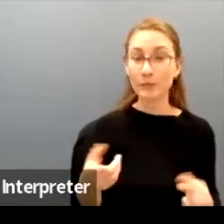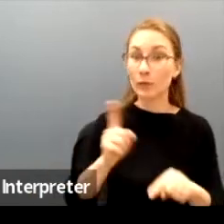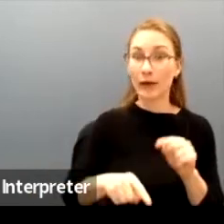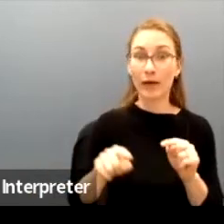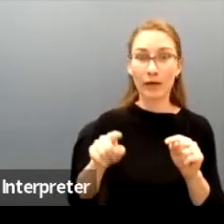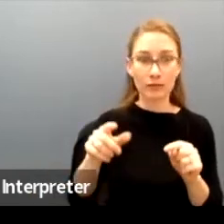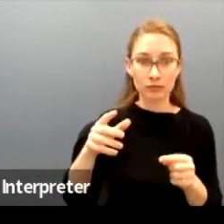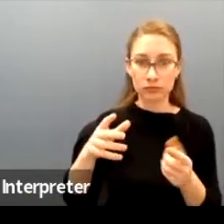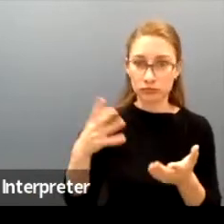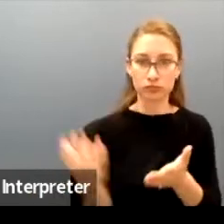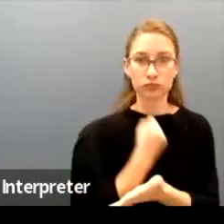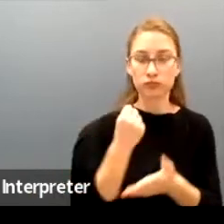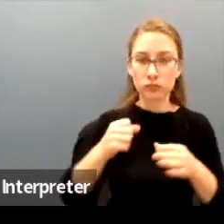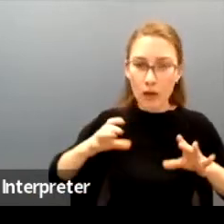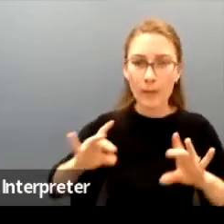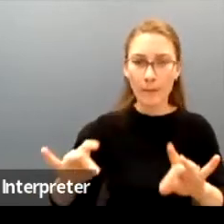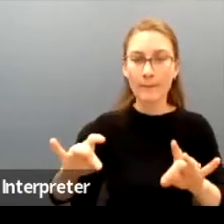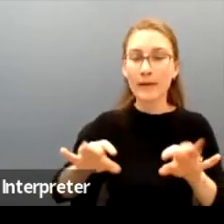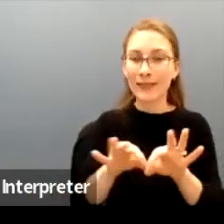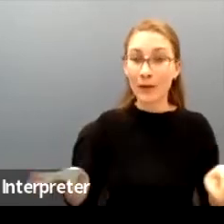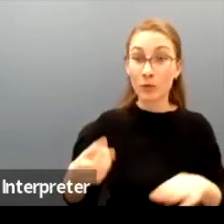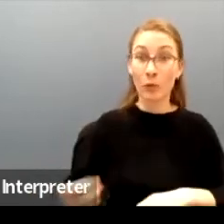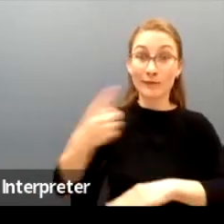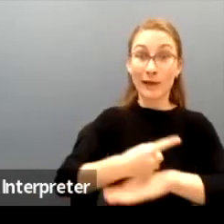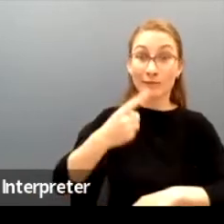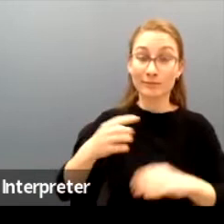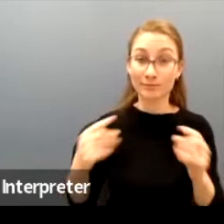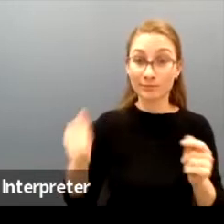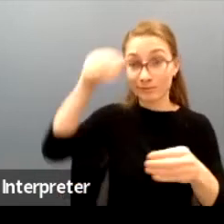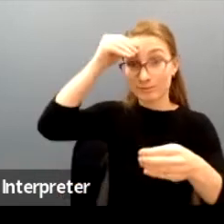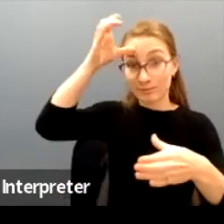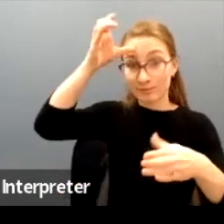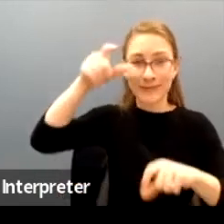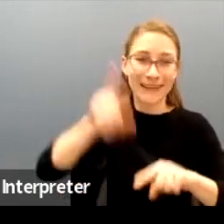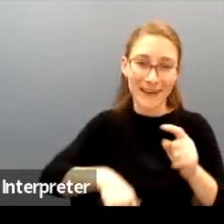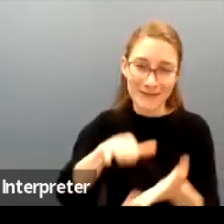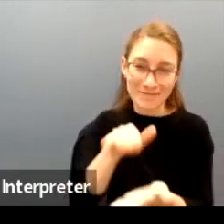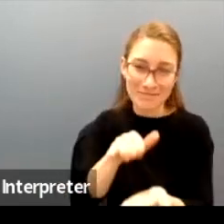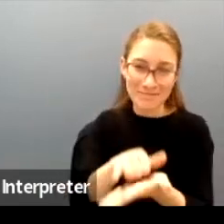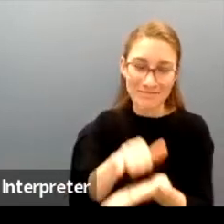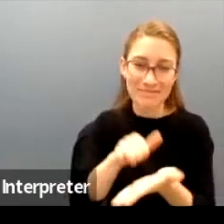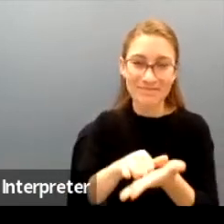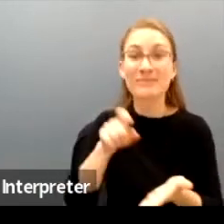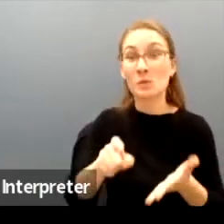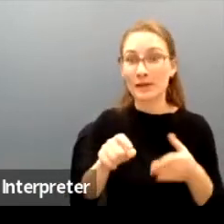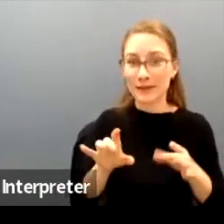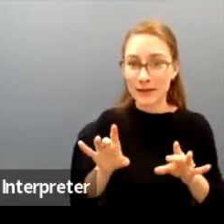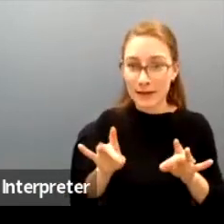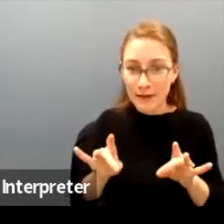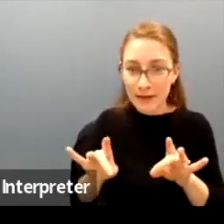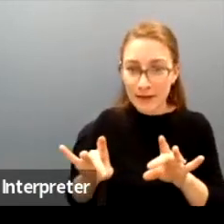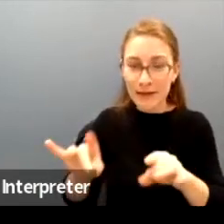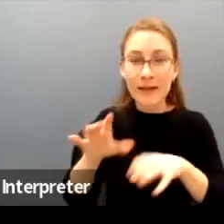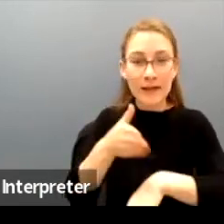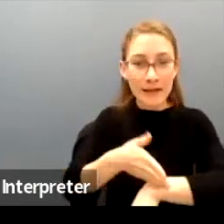You really have to get exposed to it. You can also watch videos on how your device works. It's really, really easy to go into YouTube,